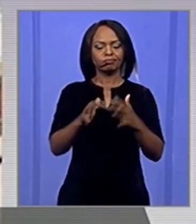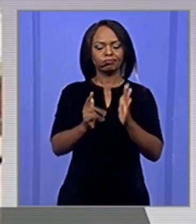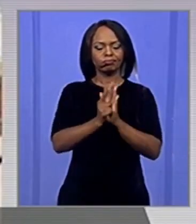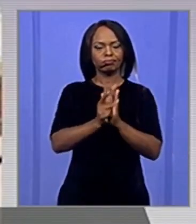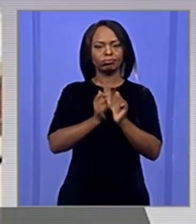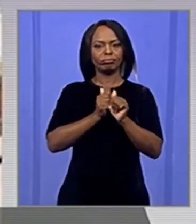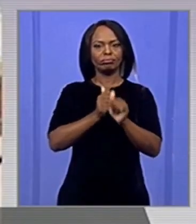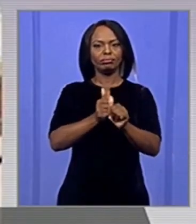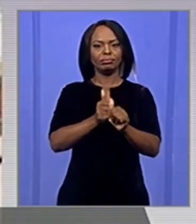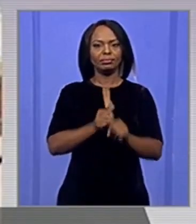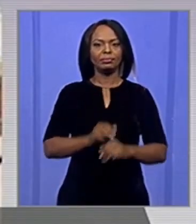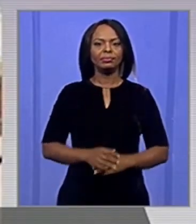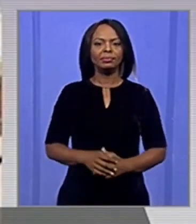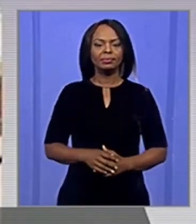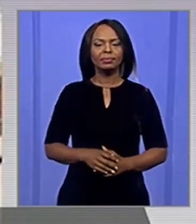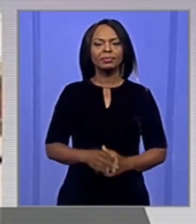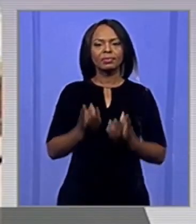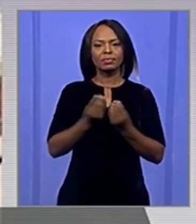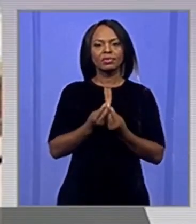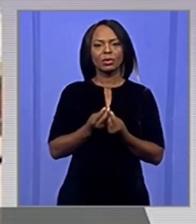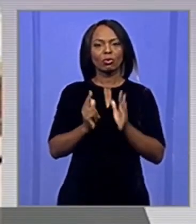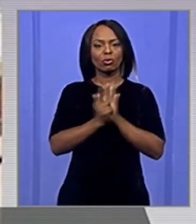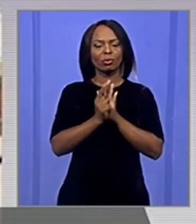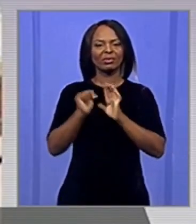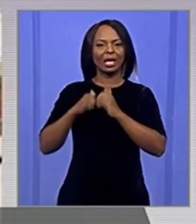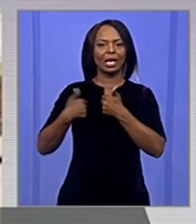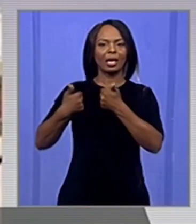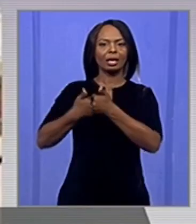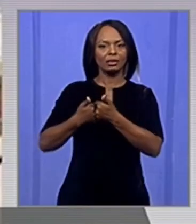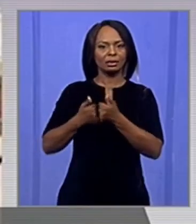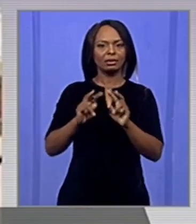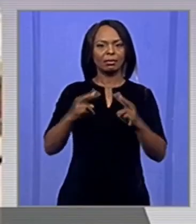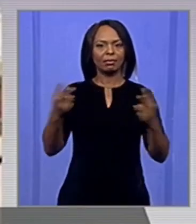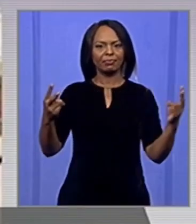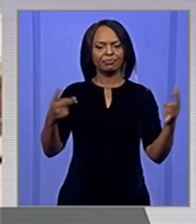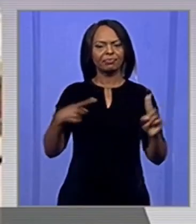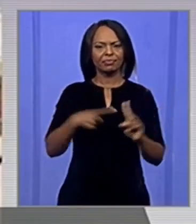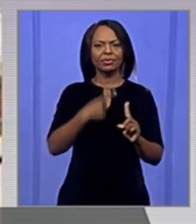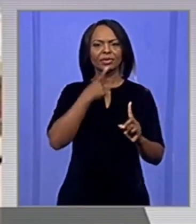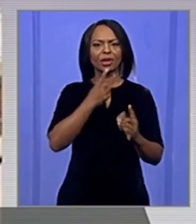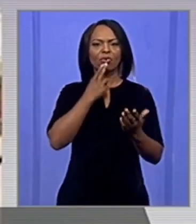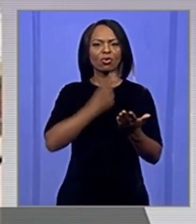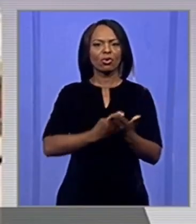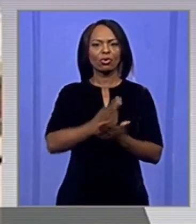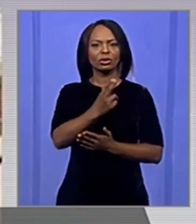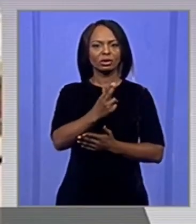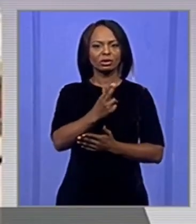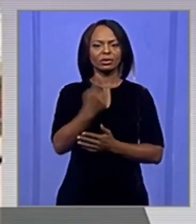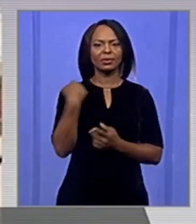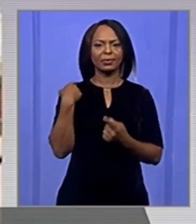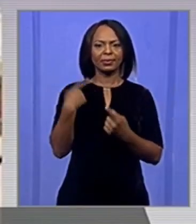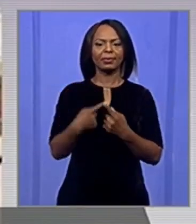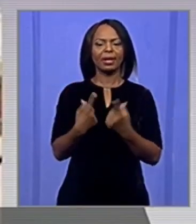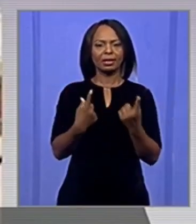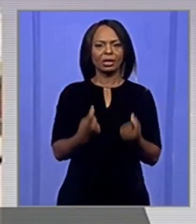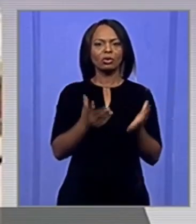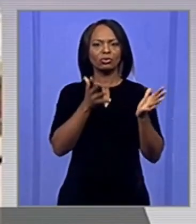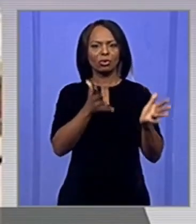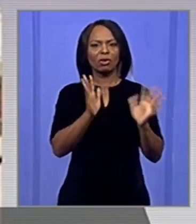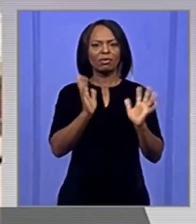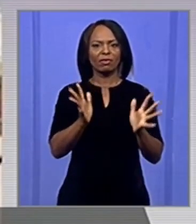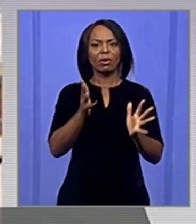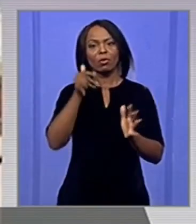enforcement agencies, and she maintains her innocence, as she's always done ever since these allegations first